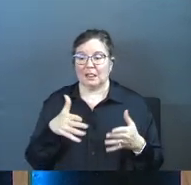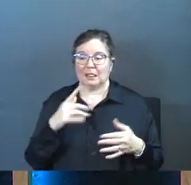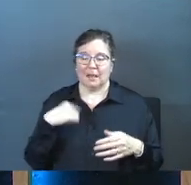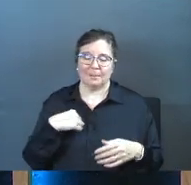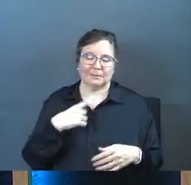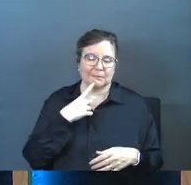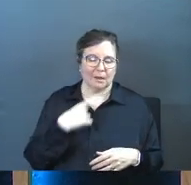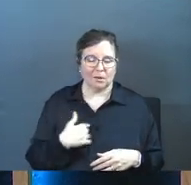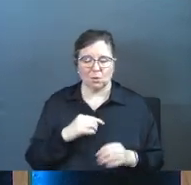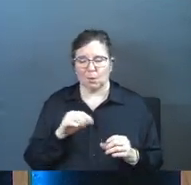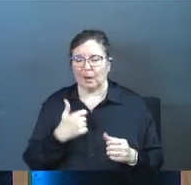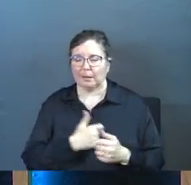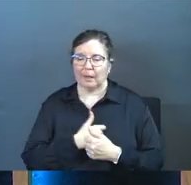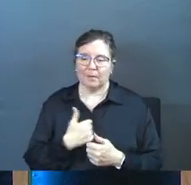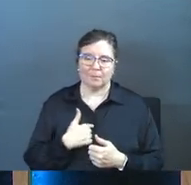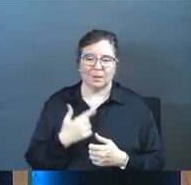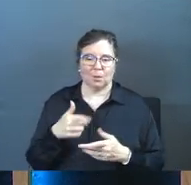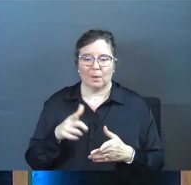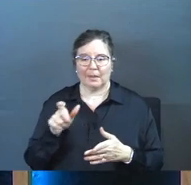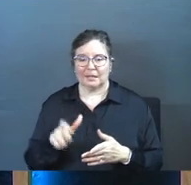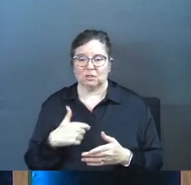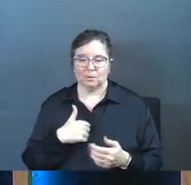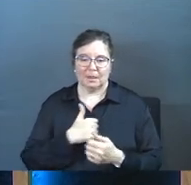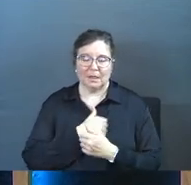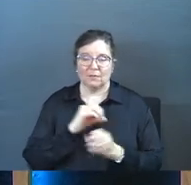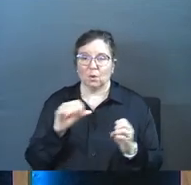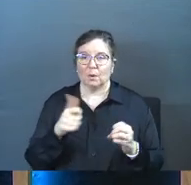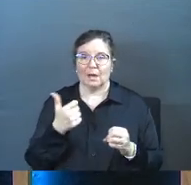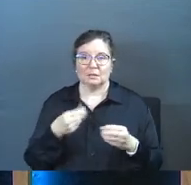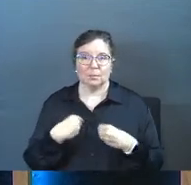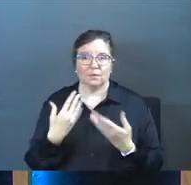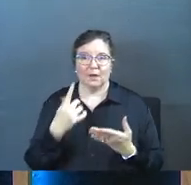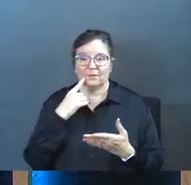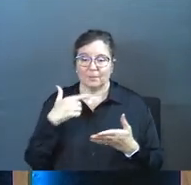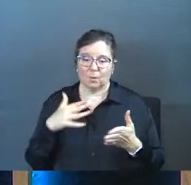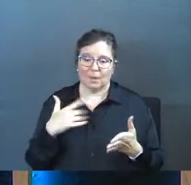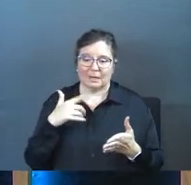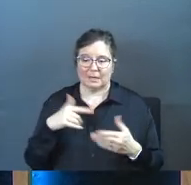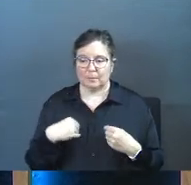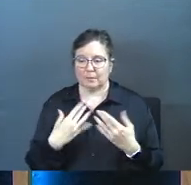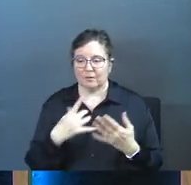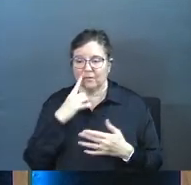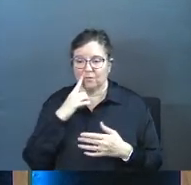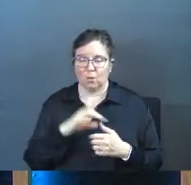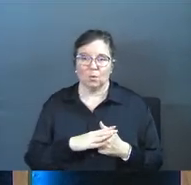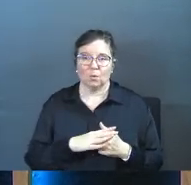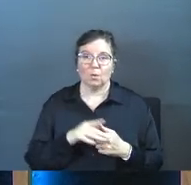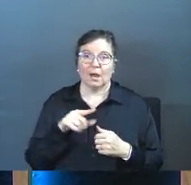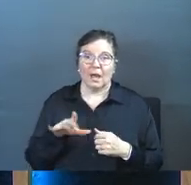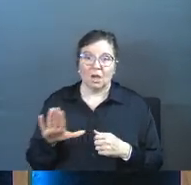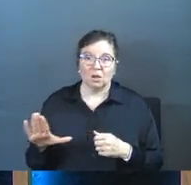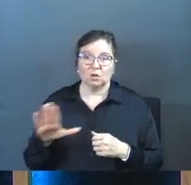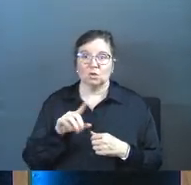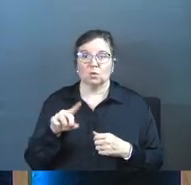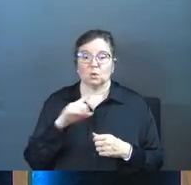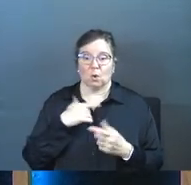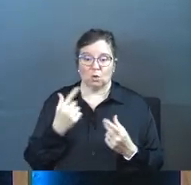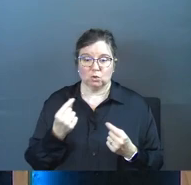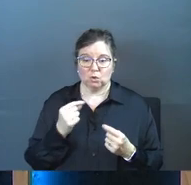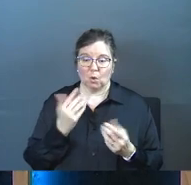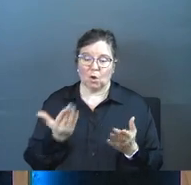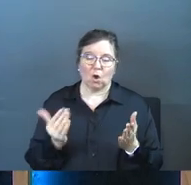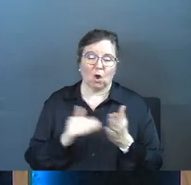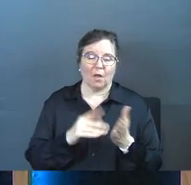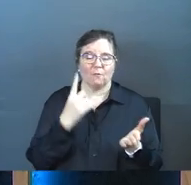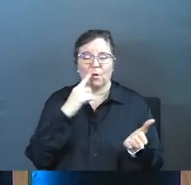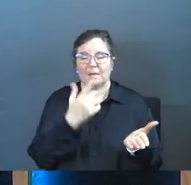me down. No one else loved me the way that I needed to be loved. No one else provided for me the way I needed to be provided for. And you're going to do it